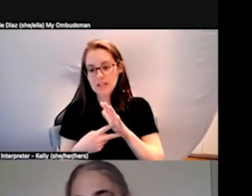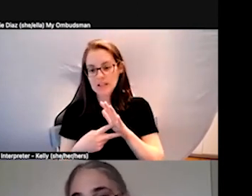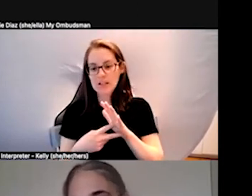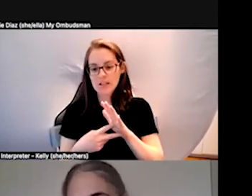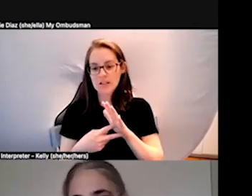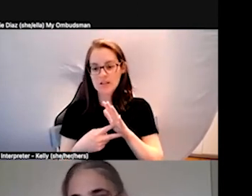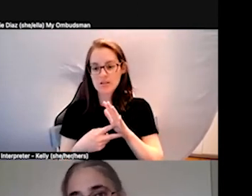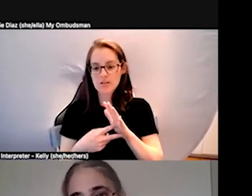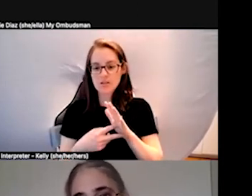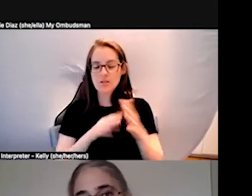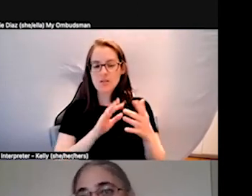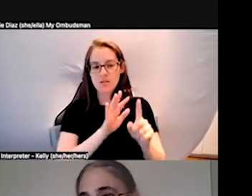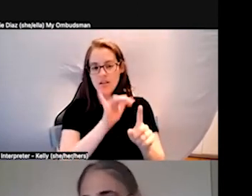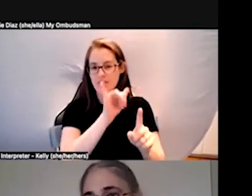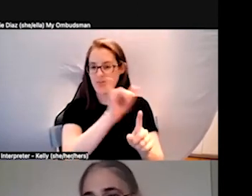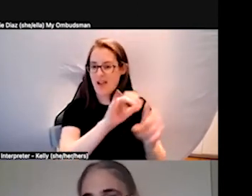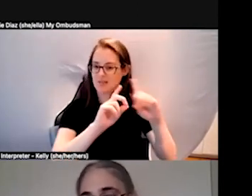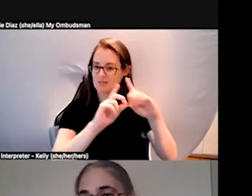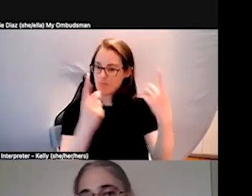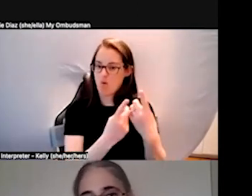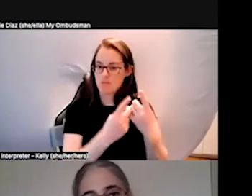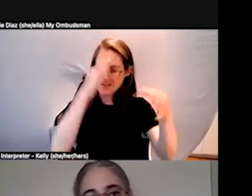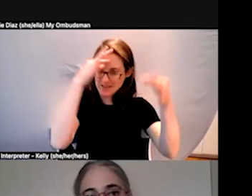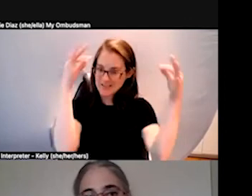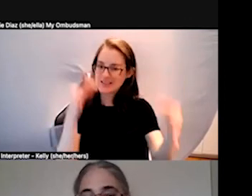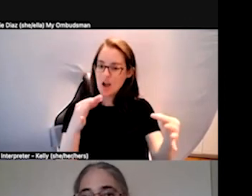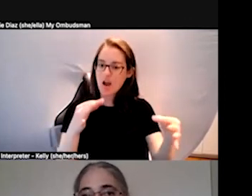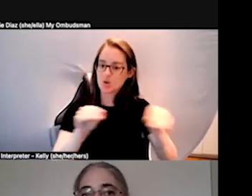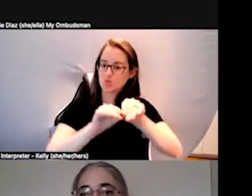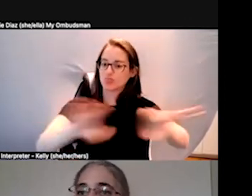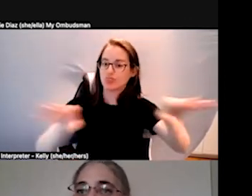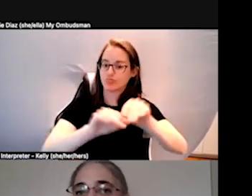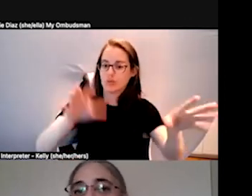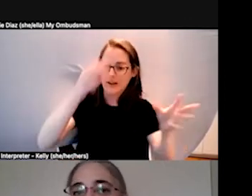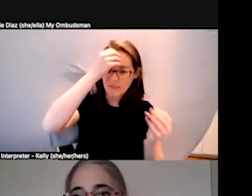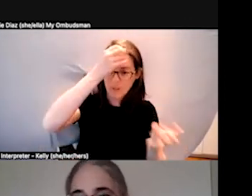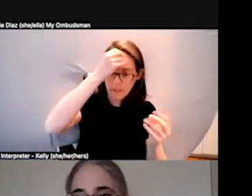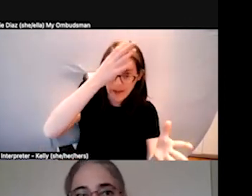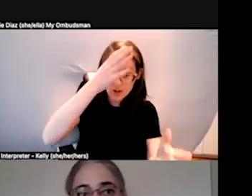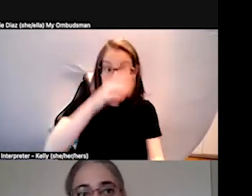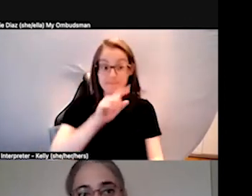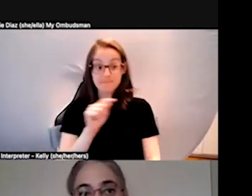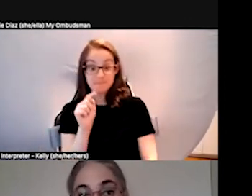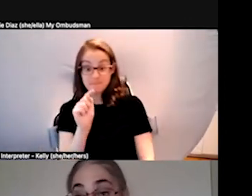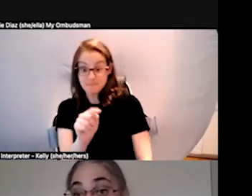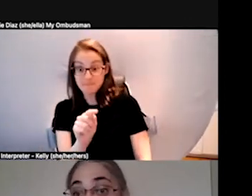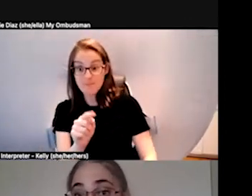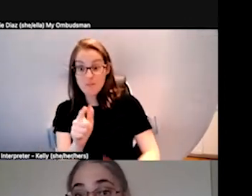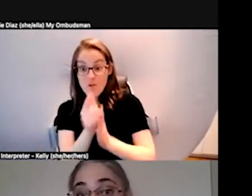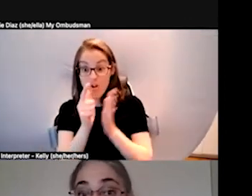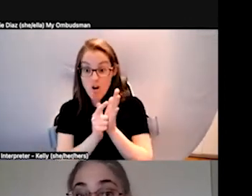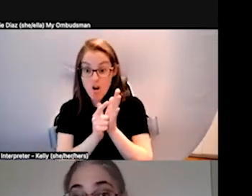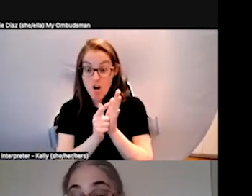to issue as sort of rules for how this works in Massachusetts. I want to contrast that with the